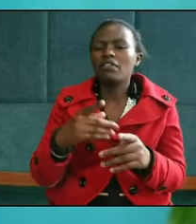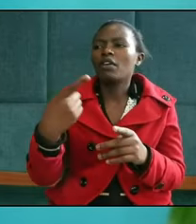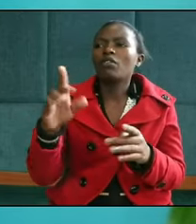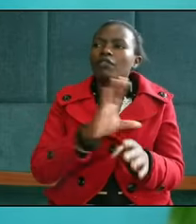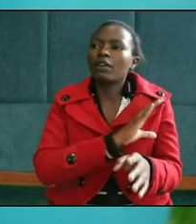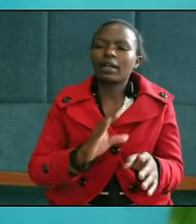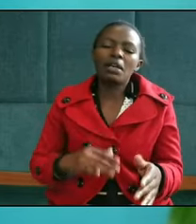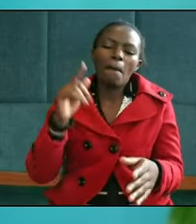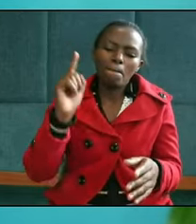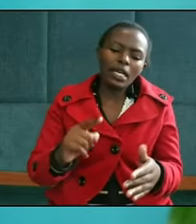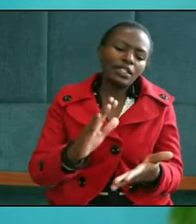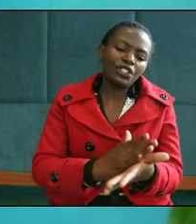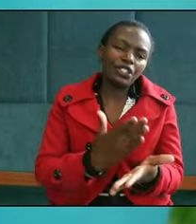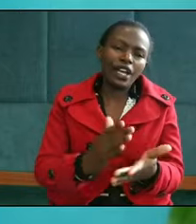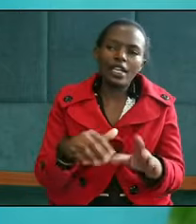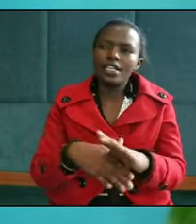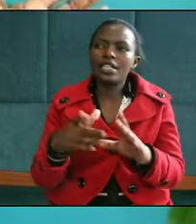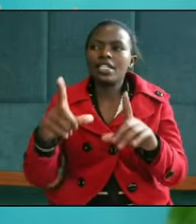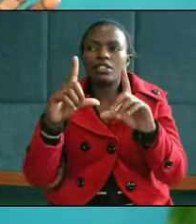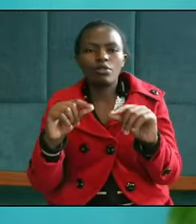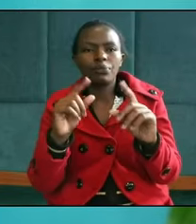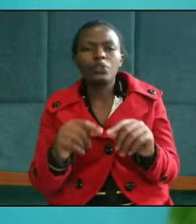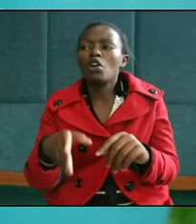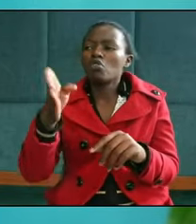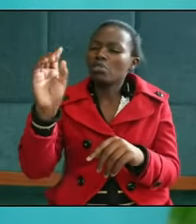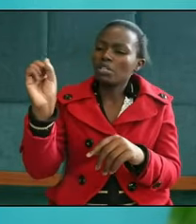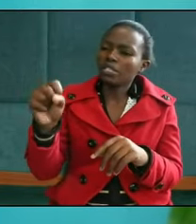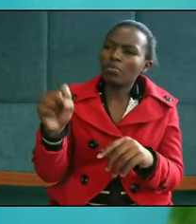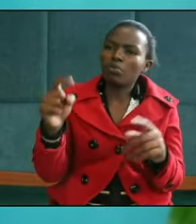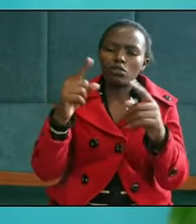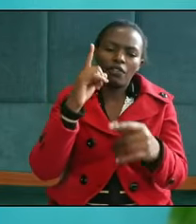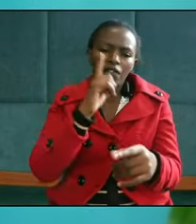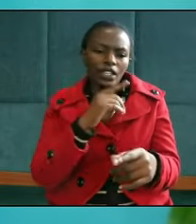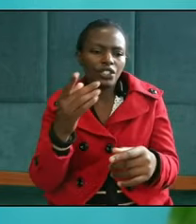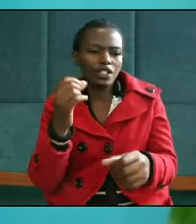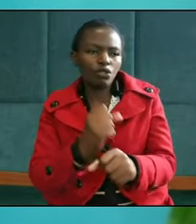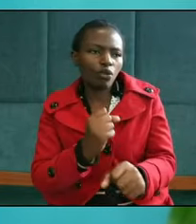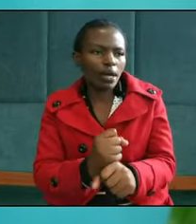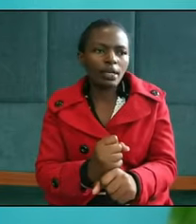work. Remember, God is able to accomplish his work. But then,